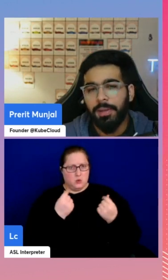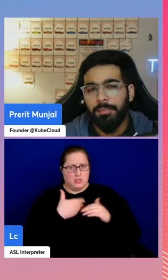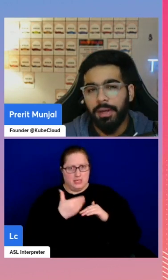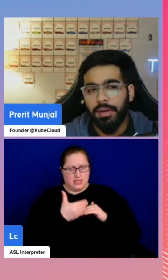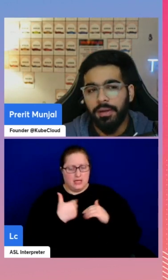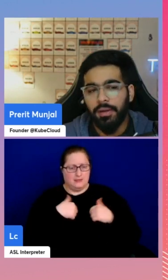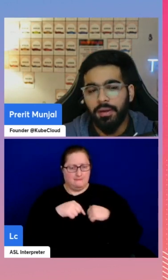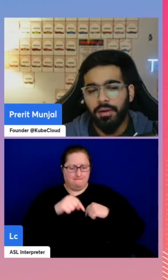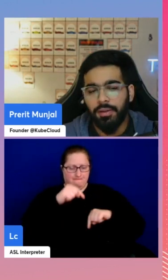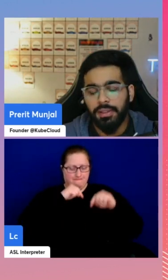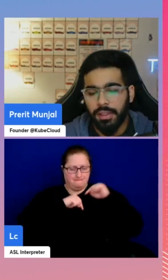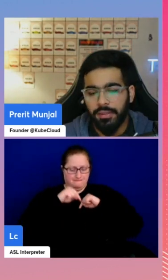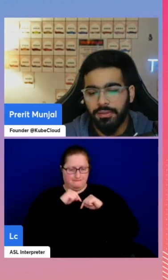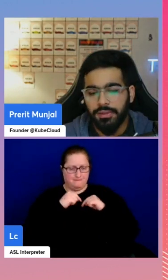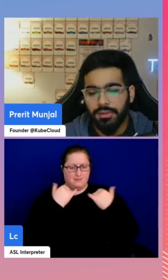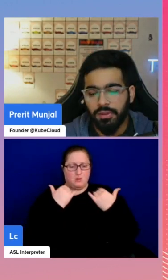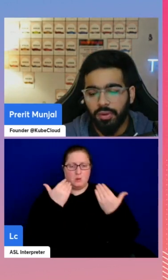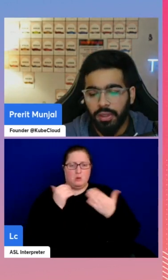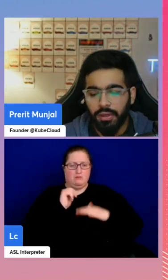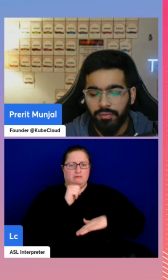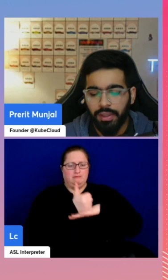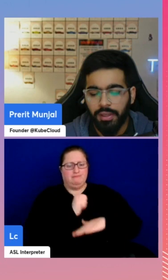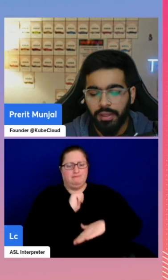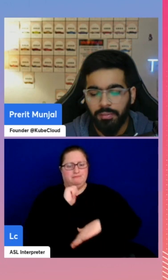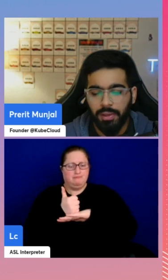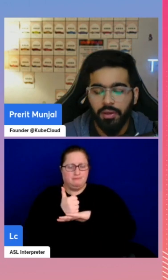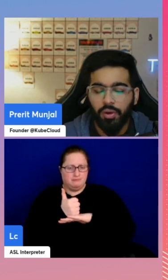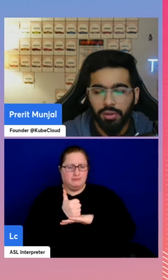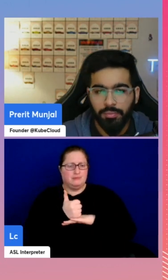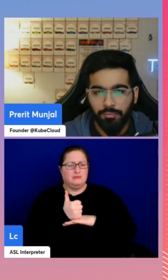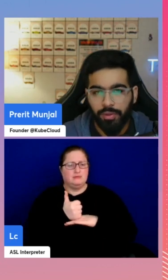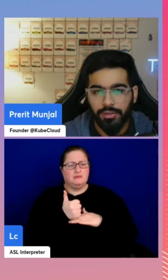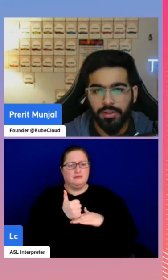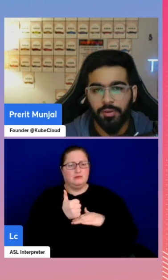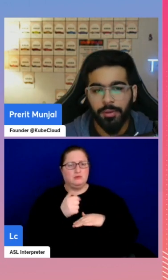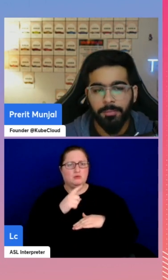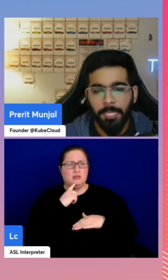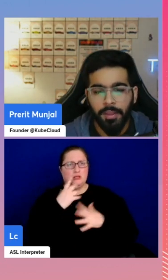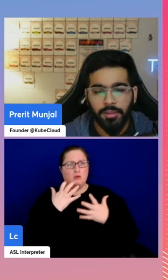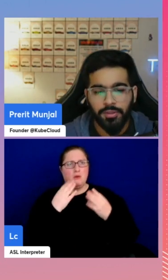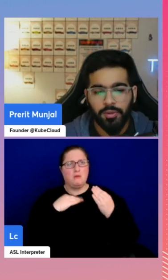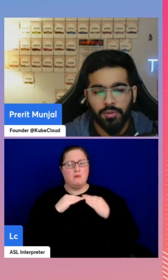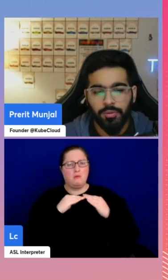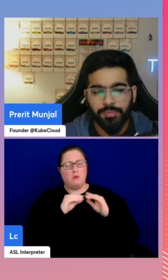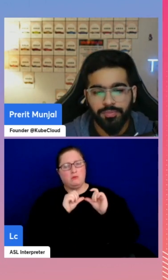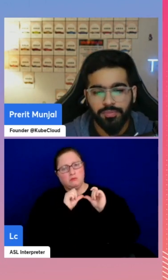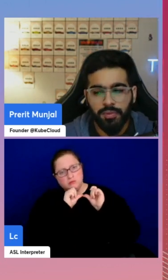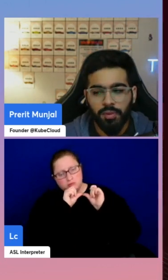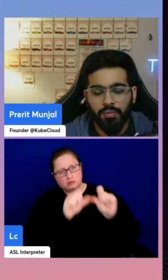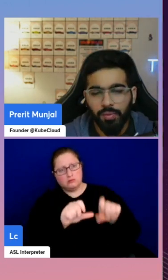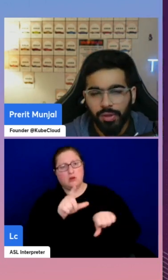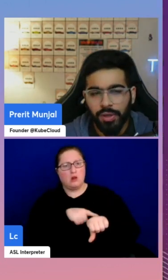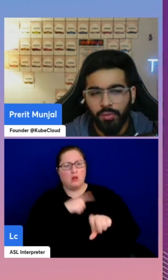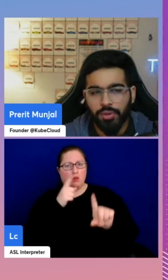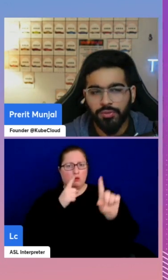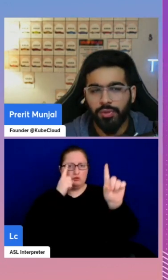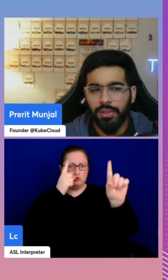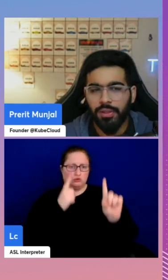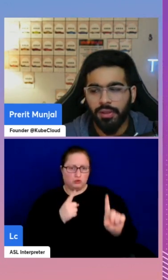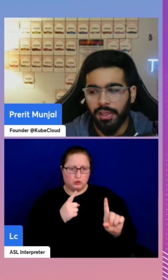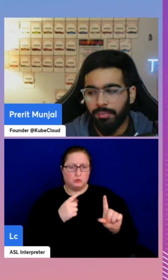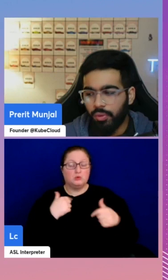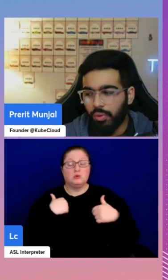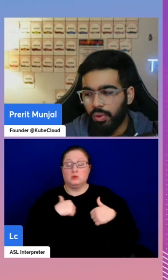now implement the things in a very like long term fashion. Okay, so what we did